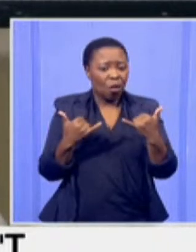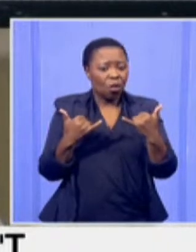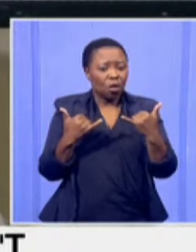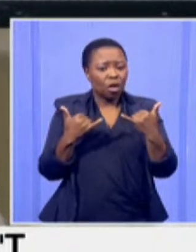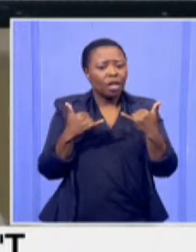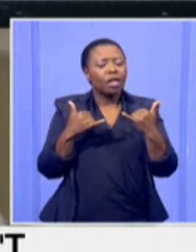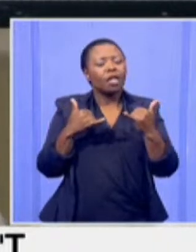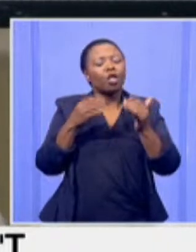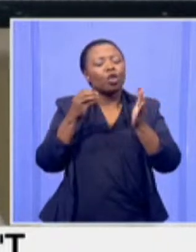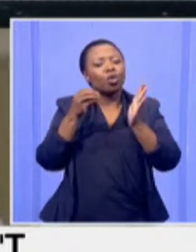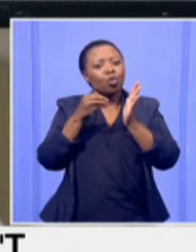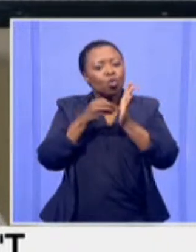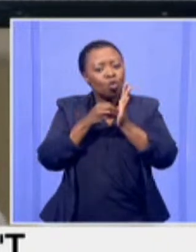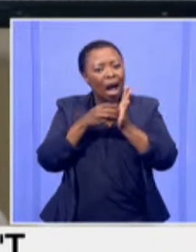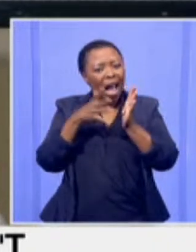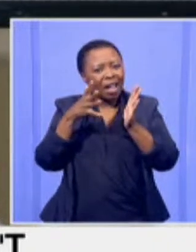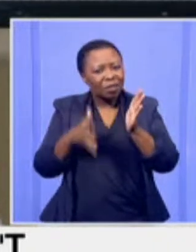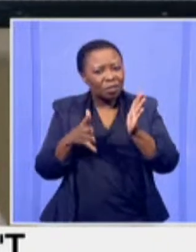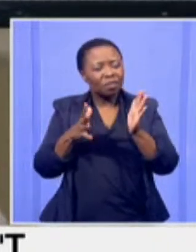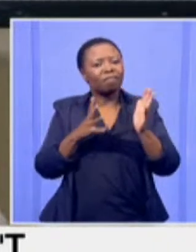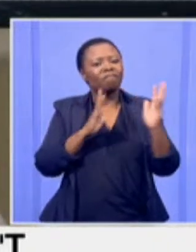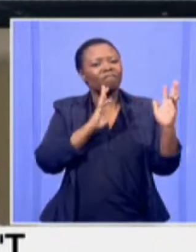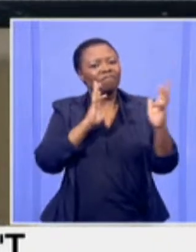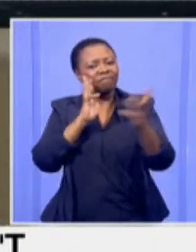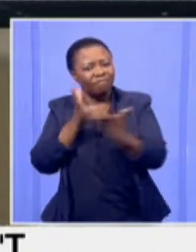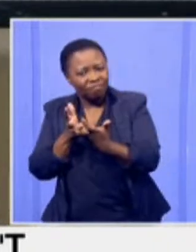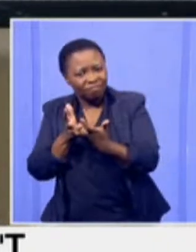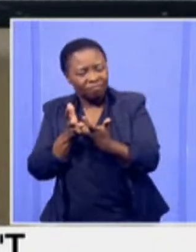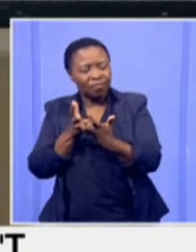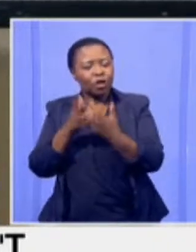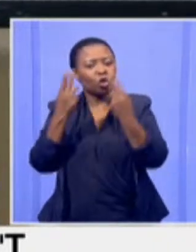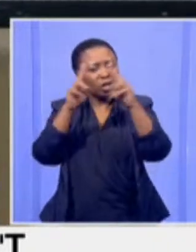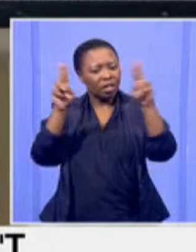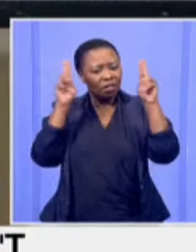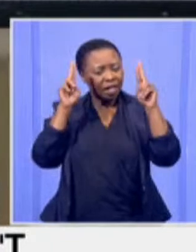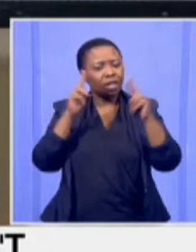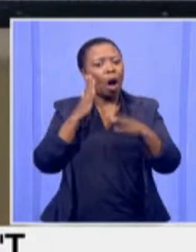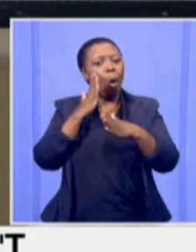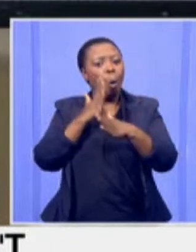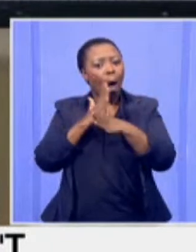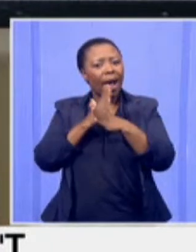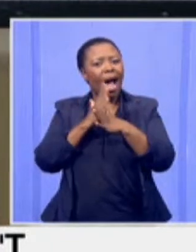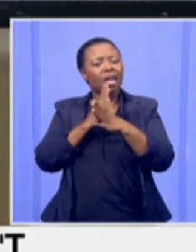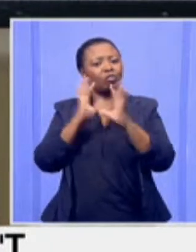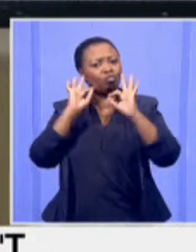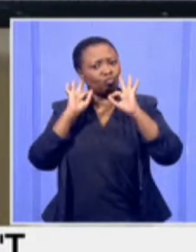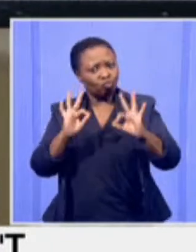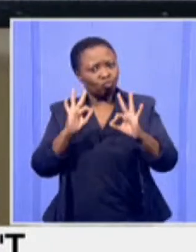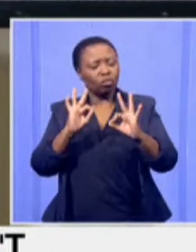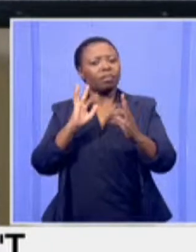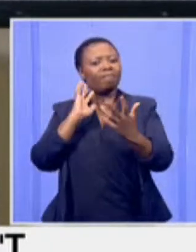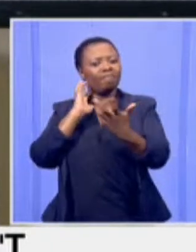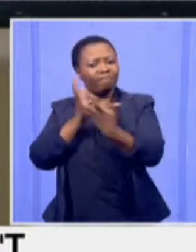is student friendly, up until the university is workers friendly, we will render it